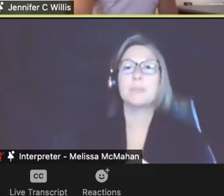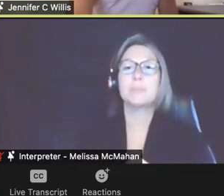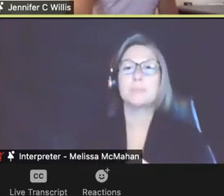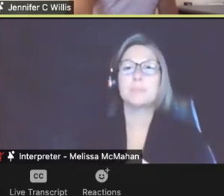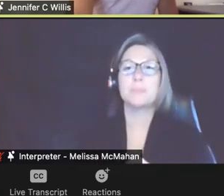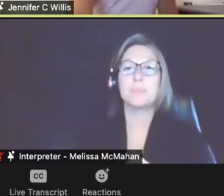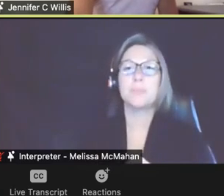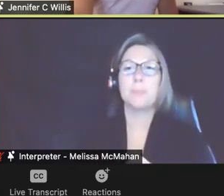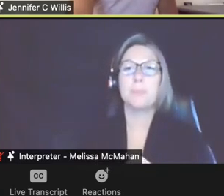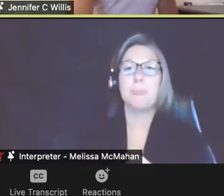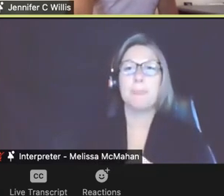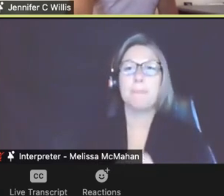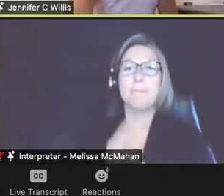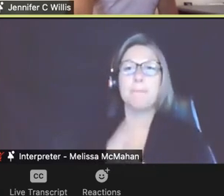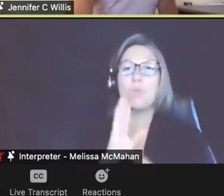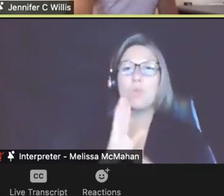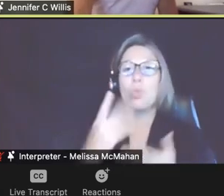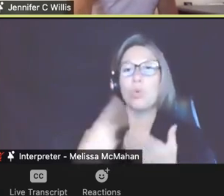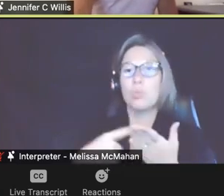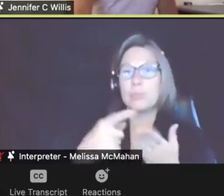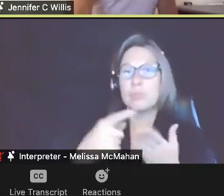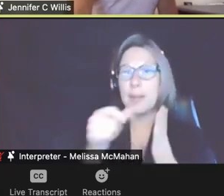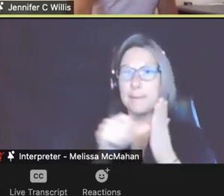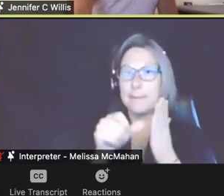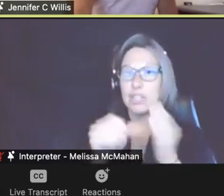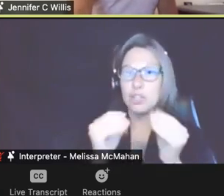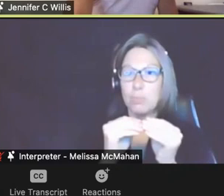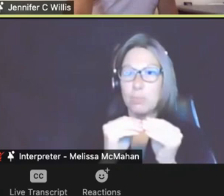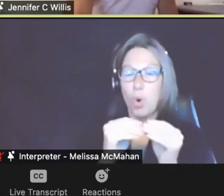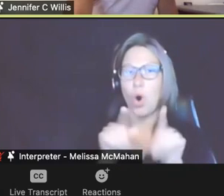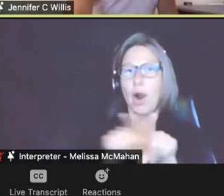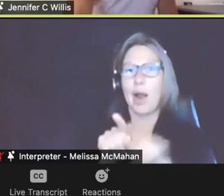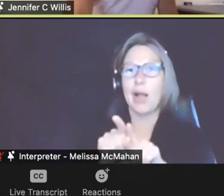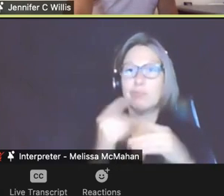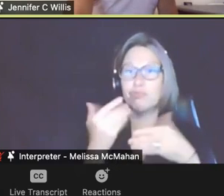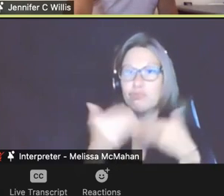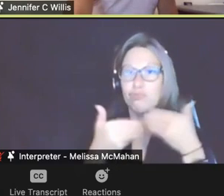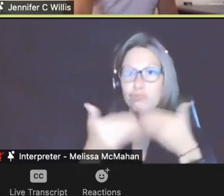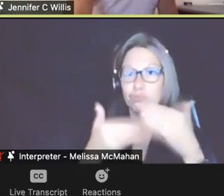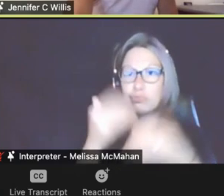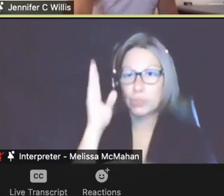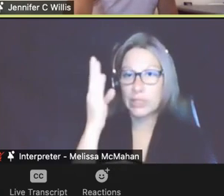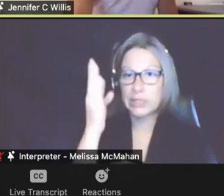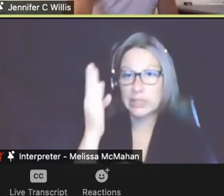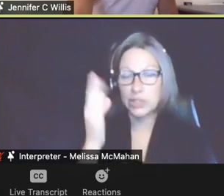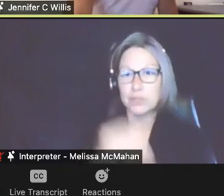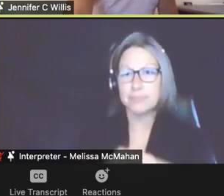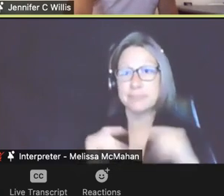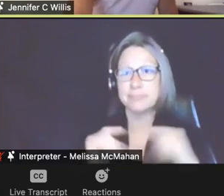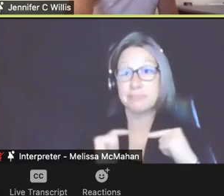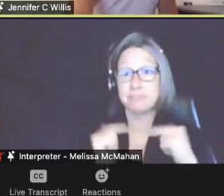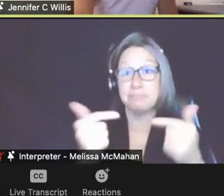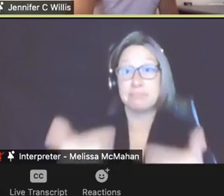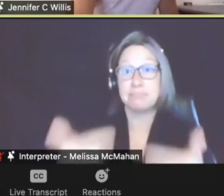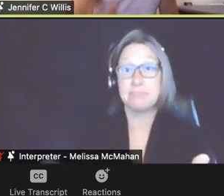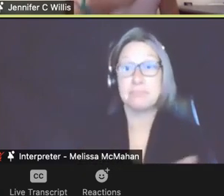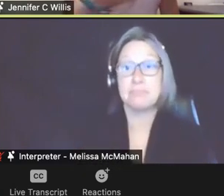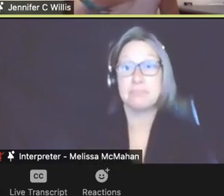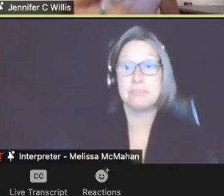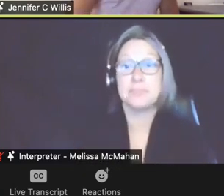We're going to talk about these pages a little bit more as we go through the presentation. So I